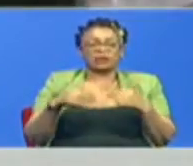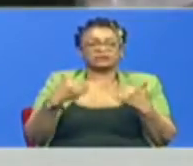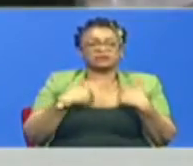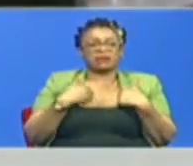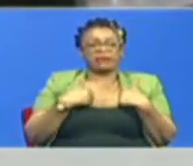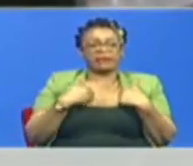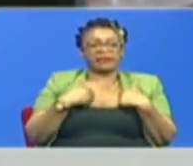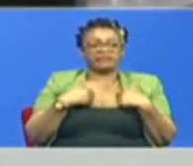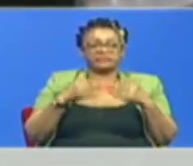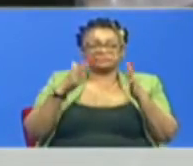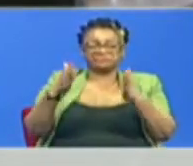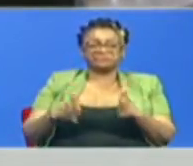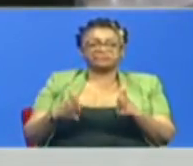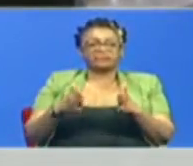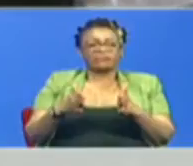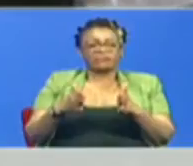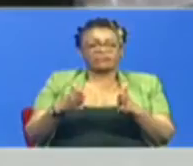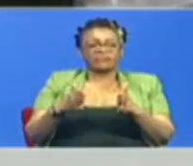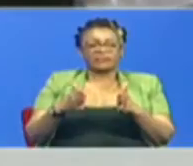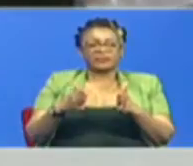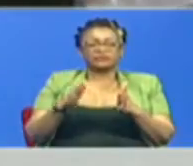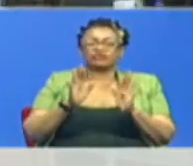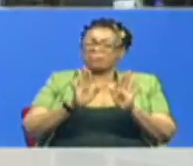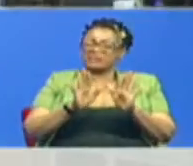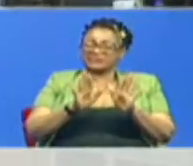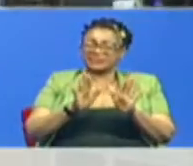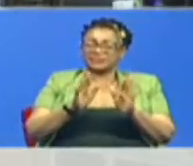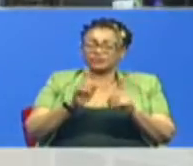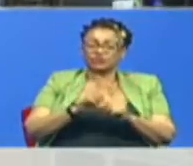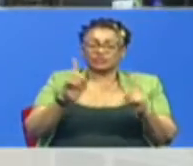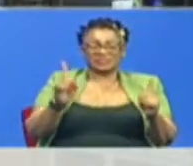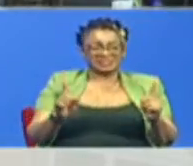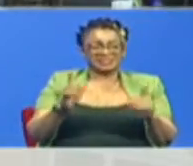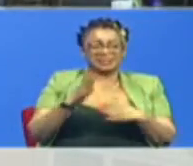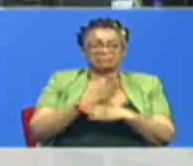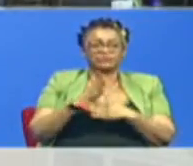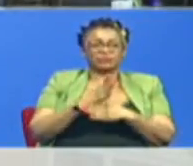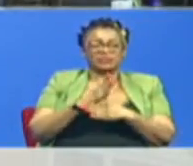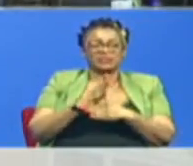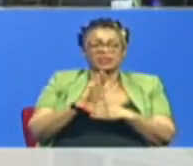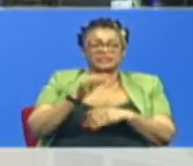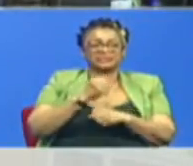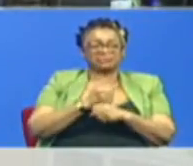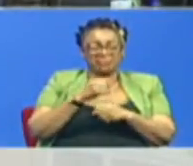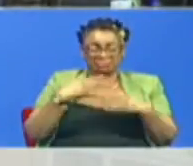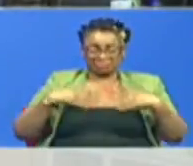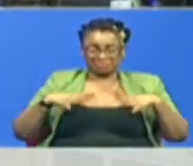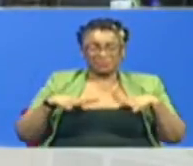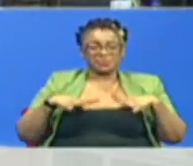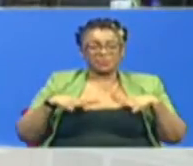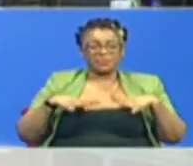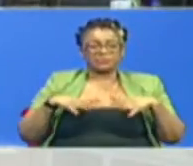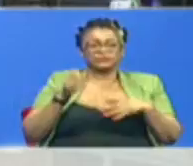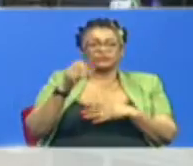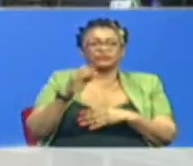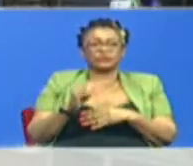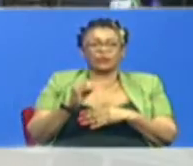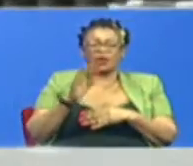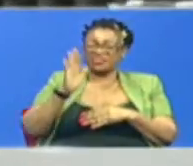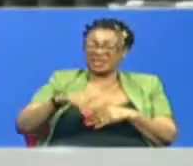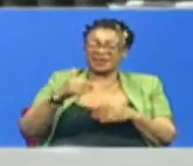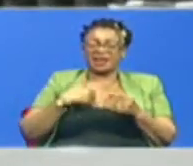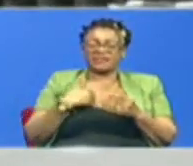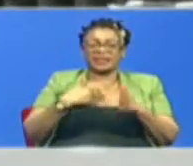mannequins dressed by a stylist to maintain social distancing between its customers. So while dining, instead of having an empty